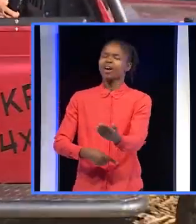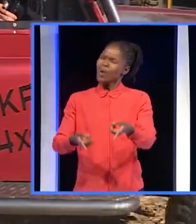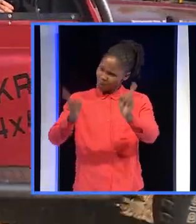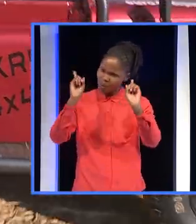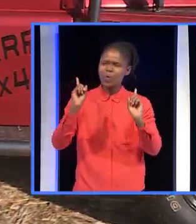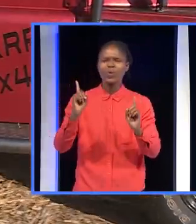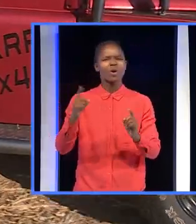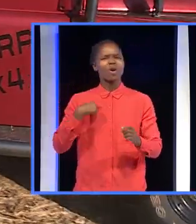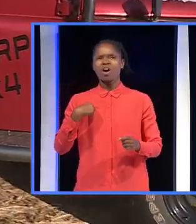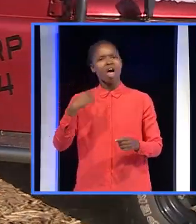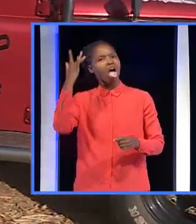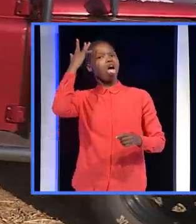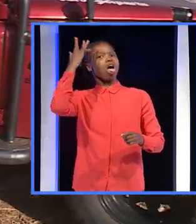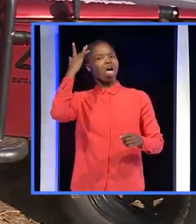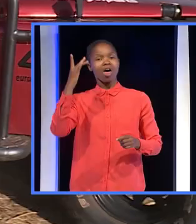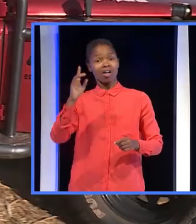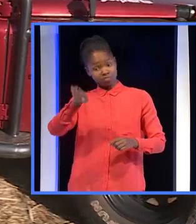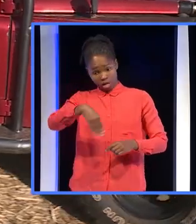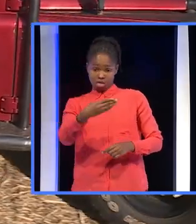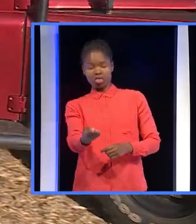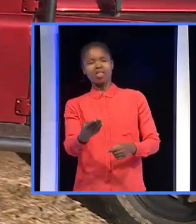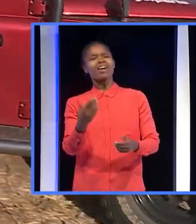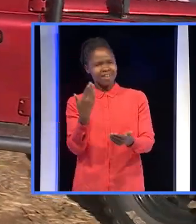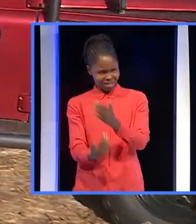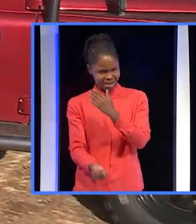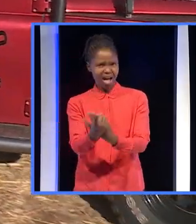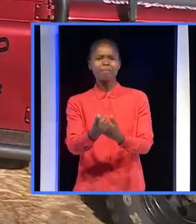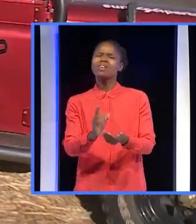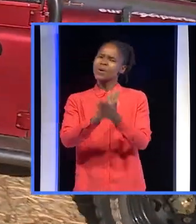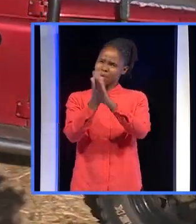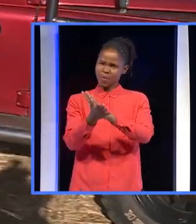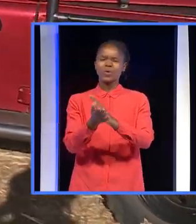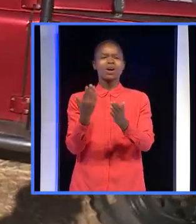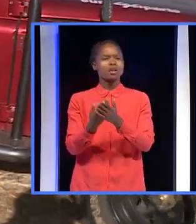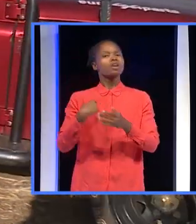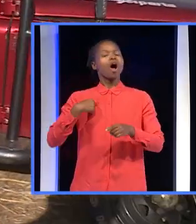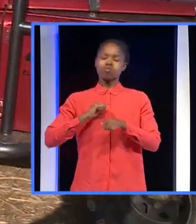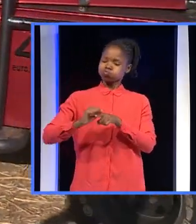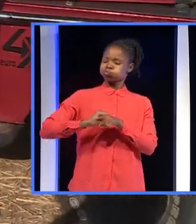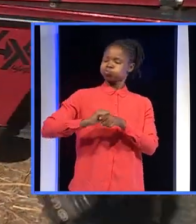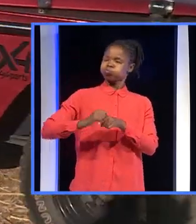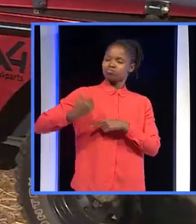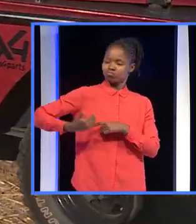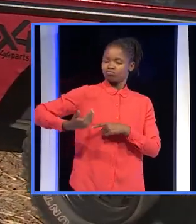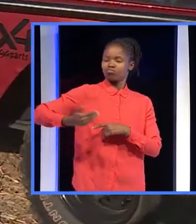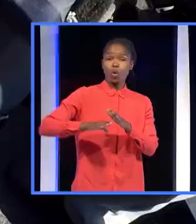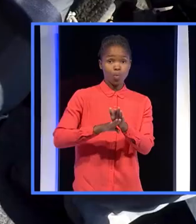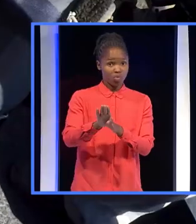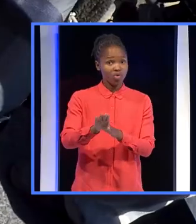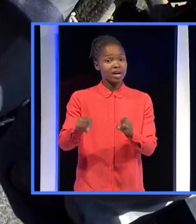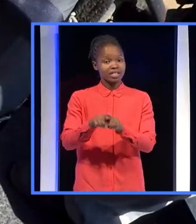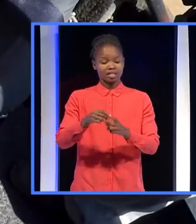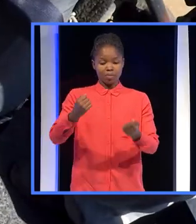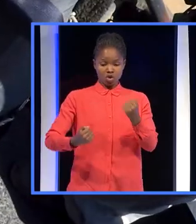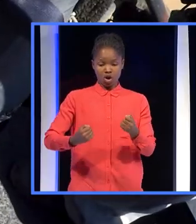roll over. So you have to be very comfortable and know your car. So you have to practice a bit and make sure that you